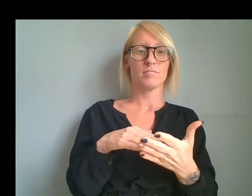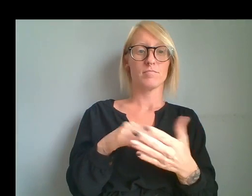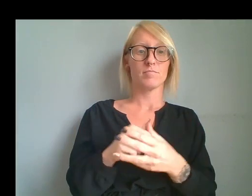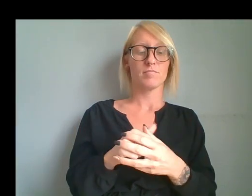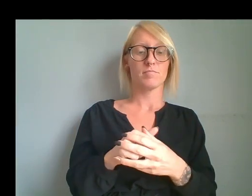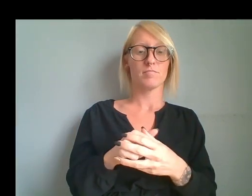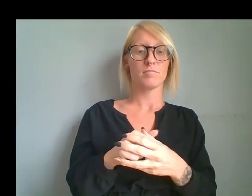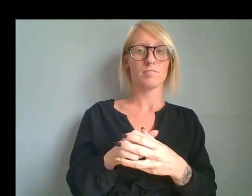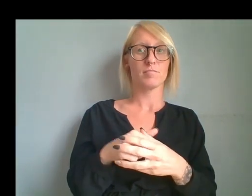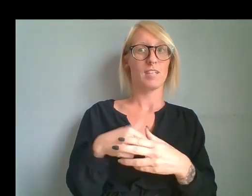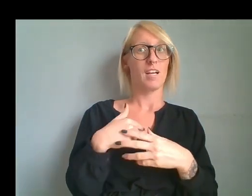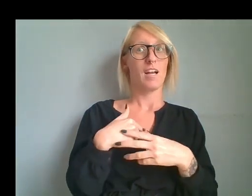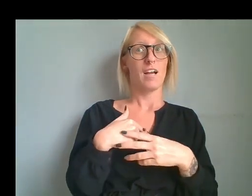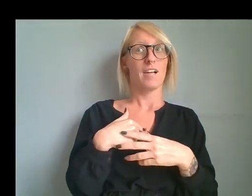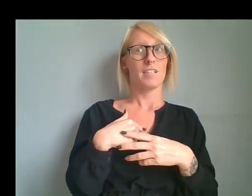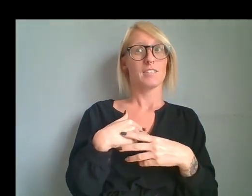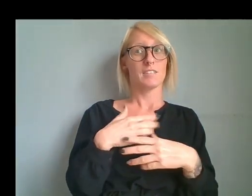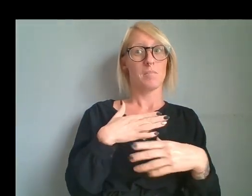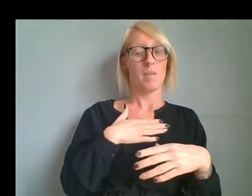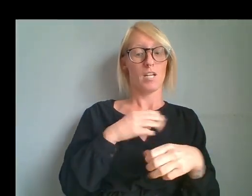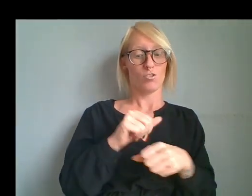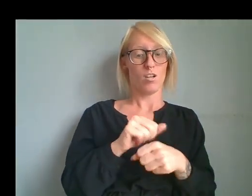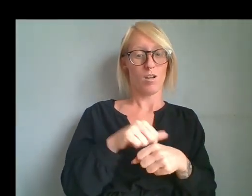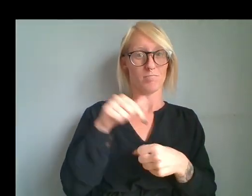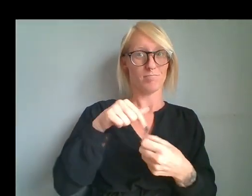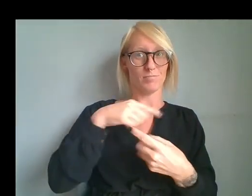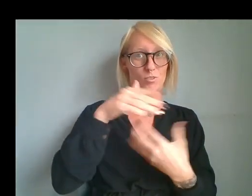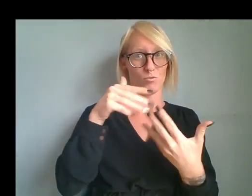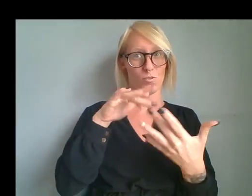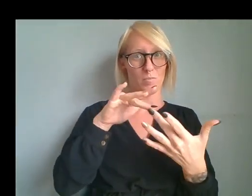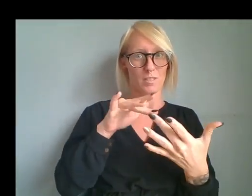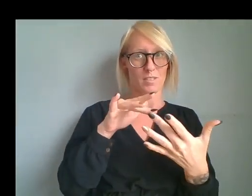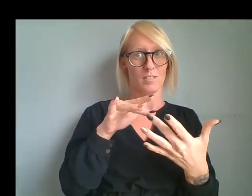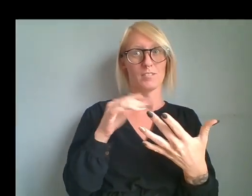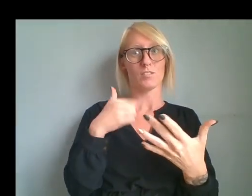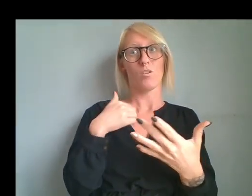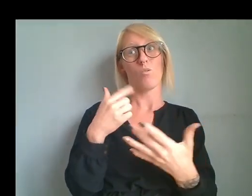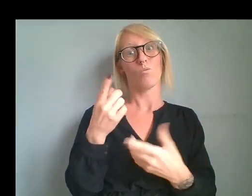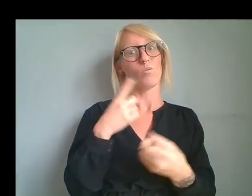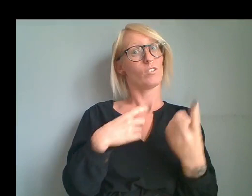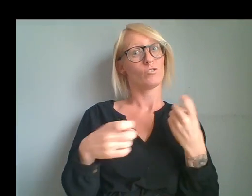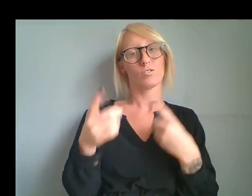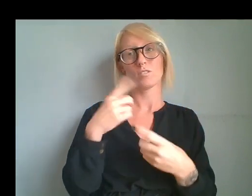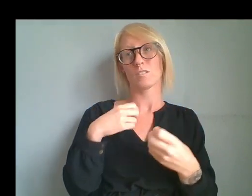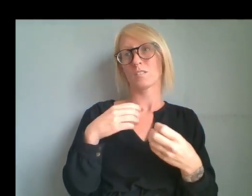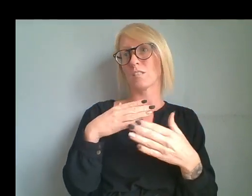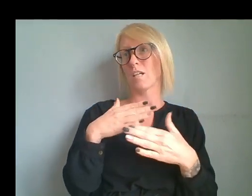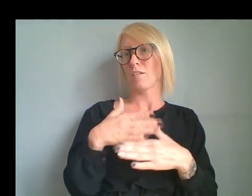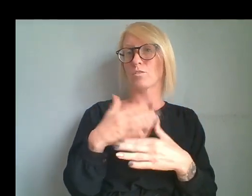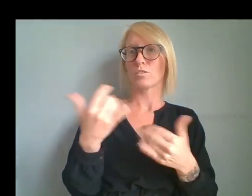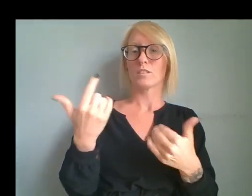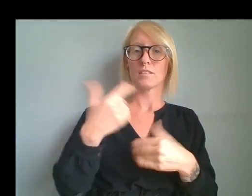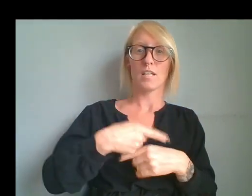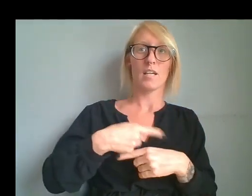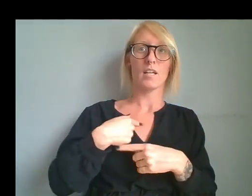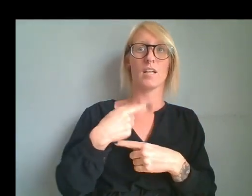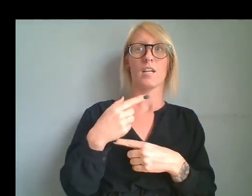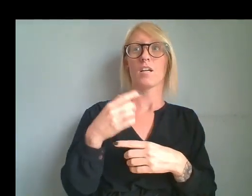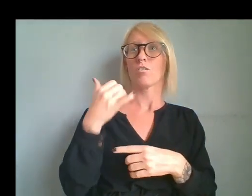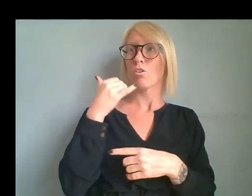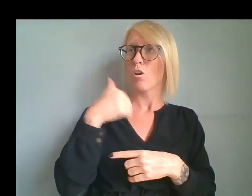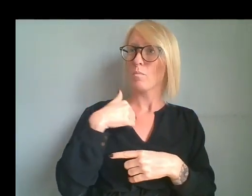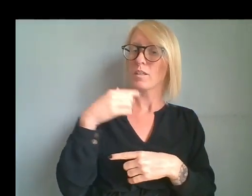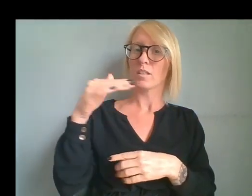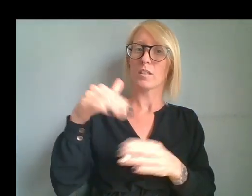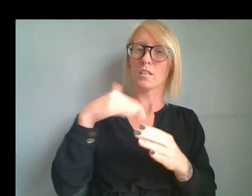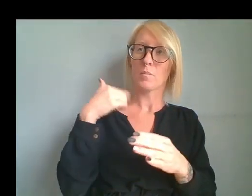do for a living. So if you have any other questions after you leave here today, please feel free to give me a call or email me, and I'll see what I can do to help out.